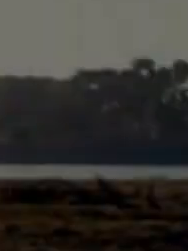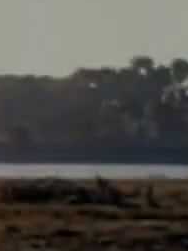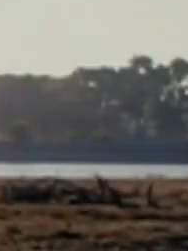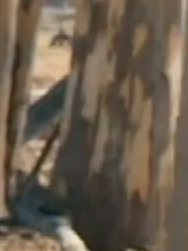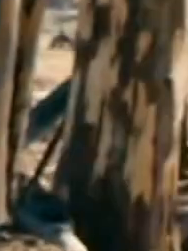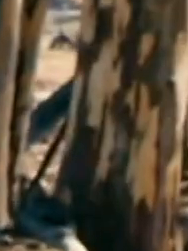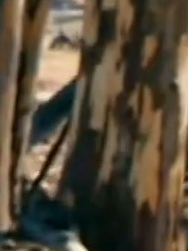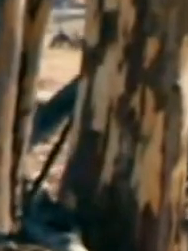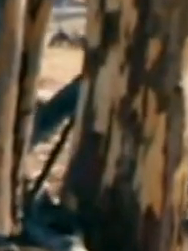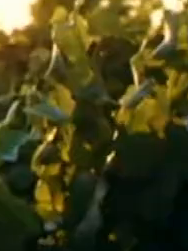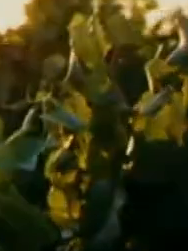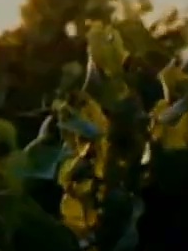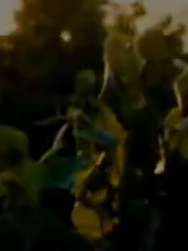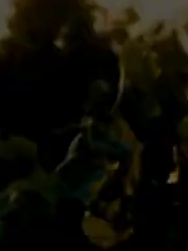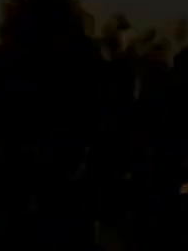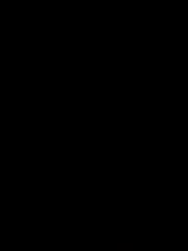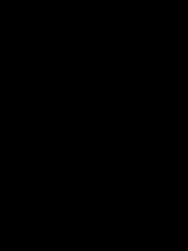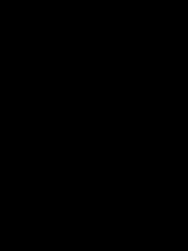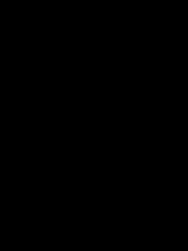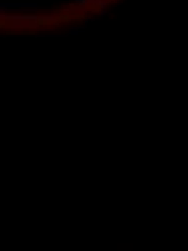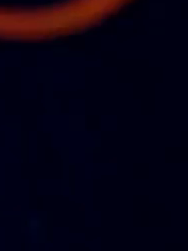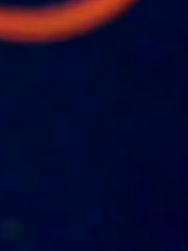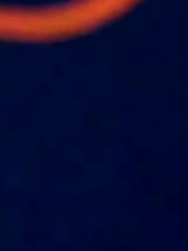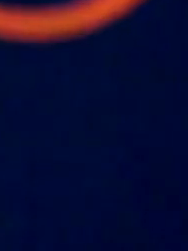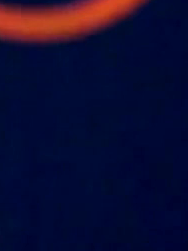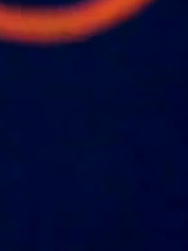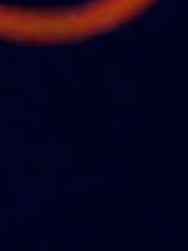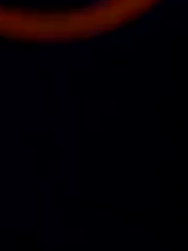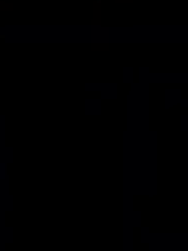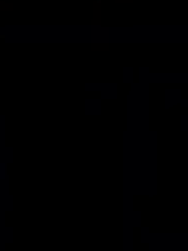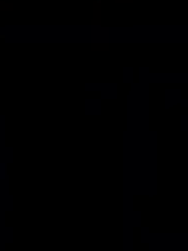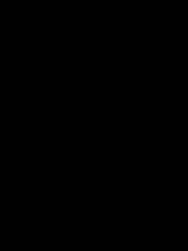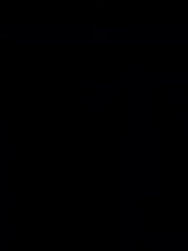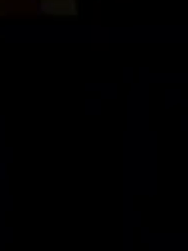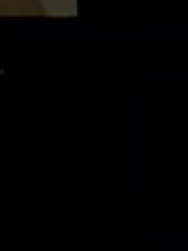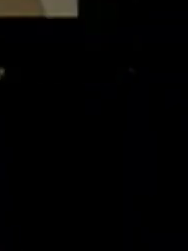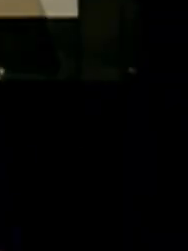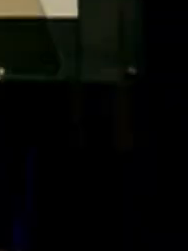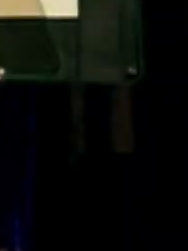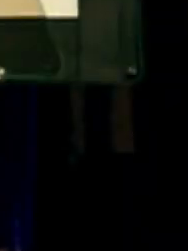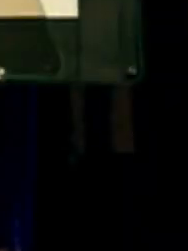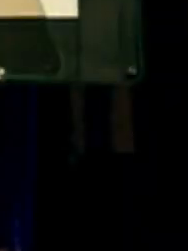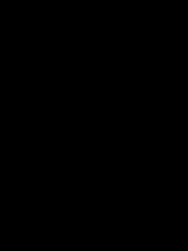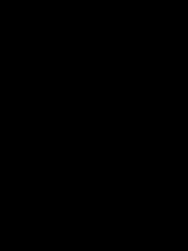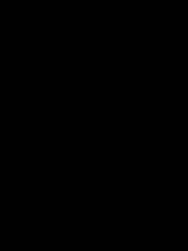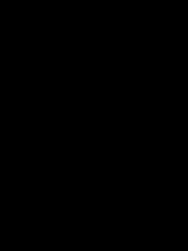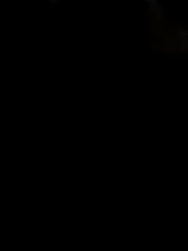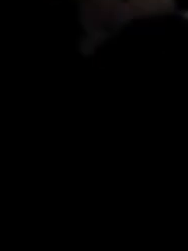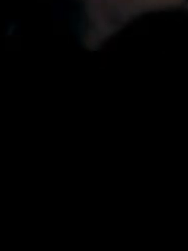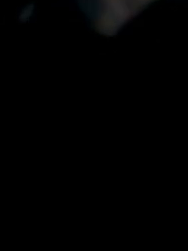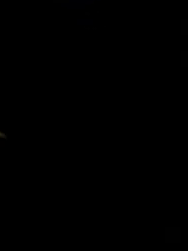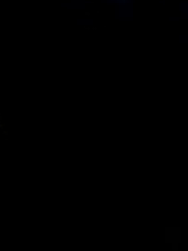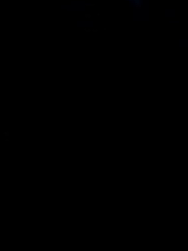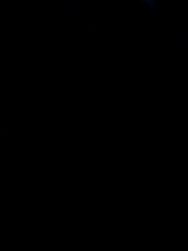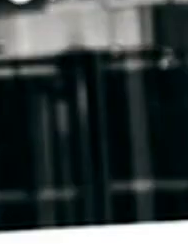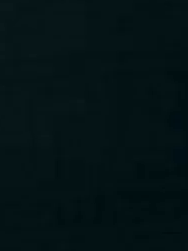Please help me welcome a radio host, TV presenter, MC, and a style